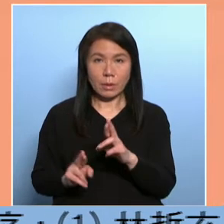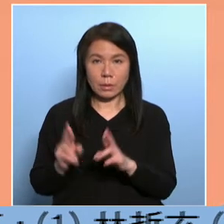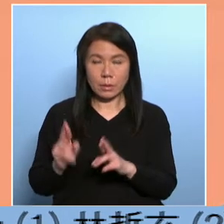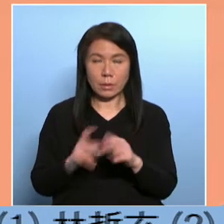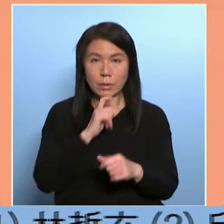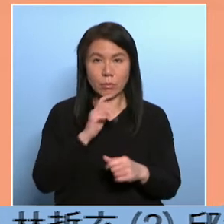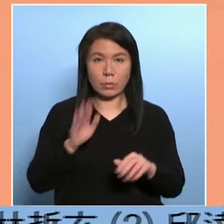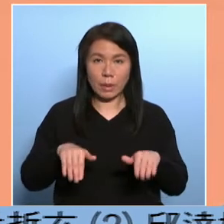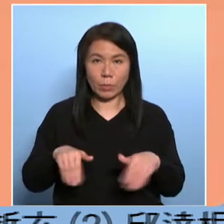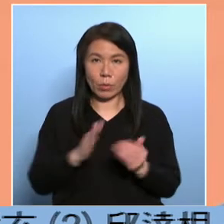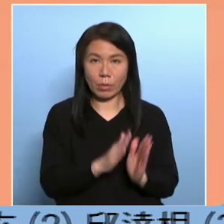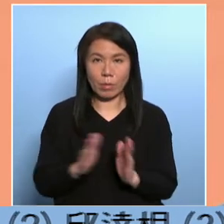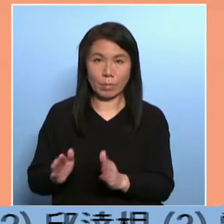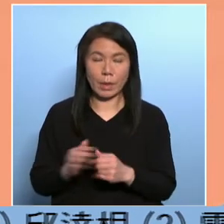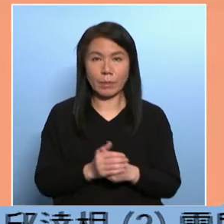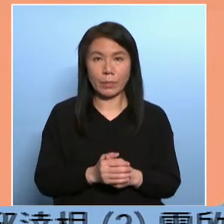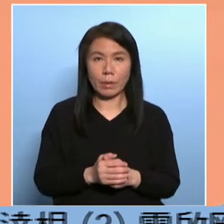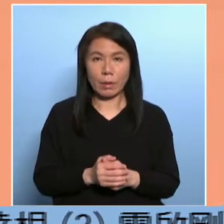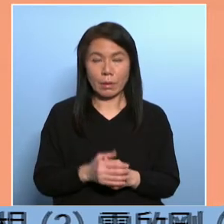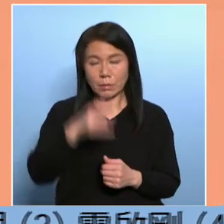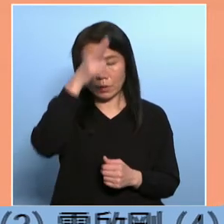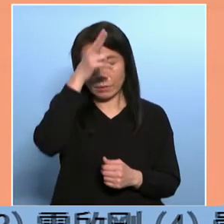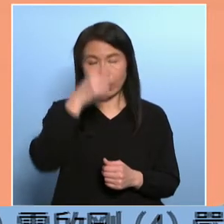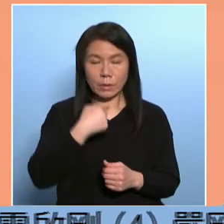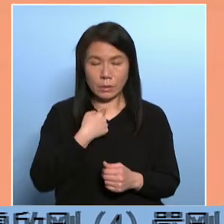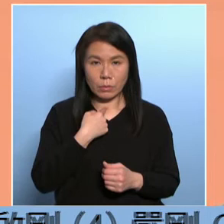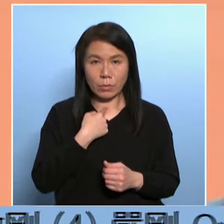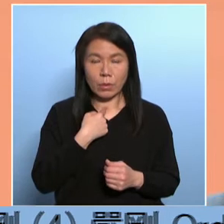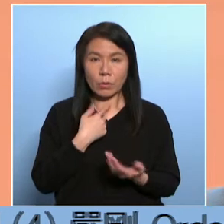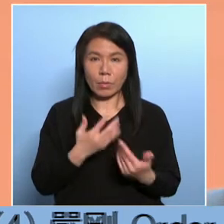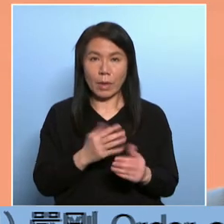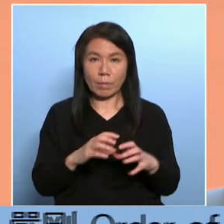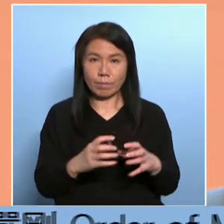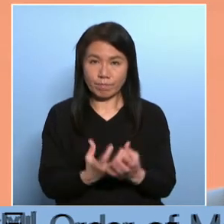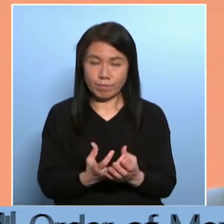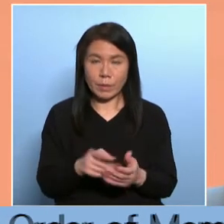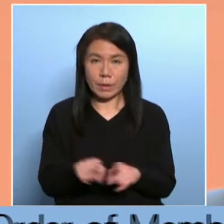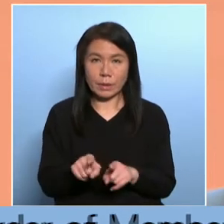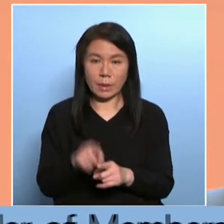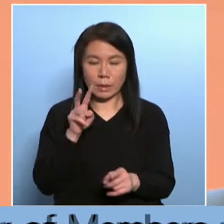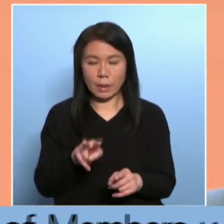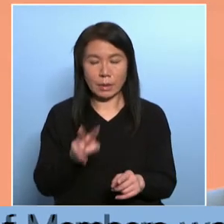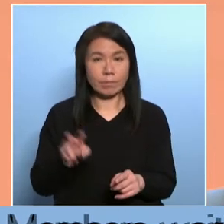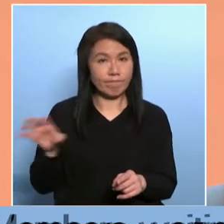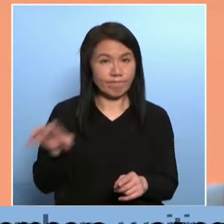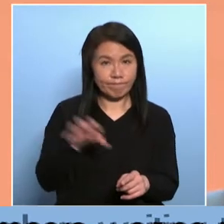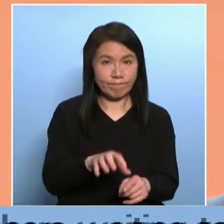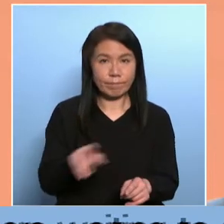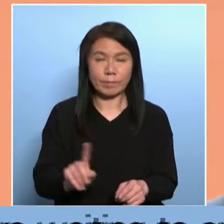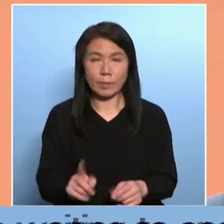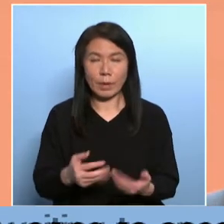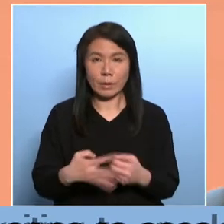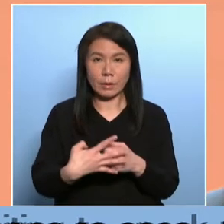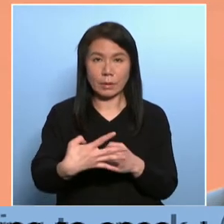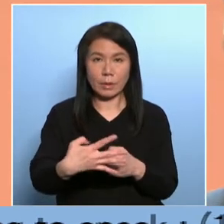cash bonuses or incentives, because other cities have also made similar arrangements, and we should also take